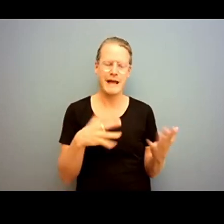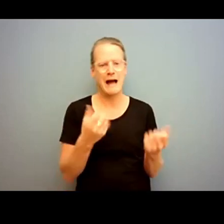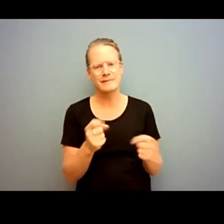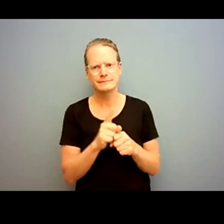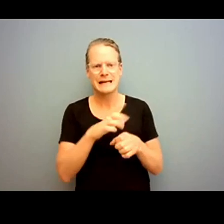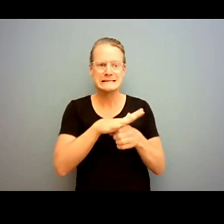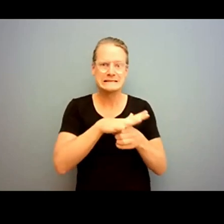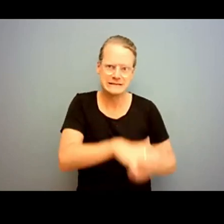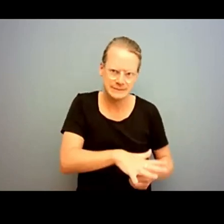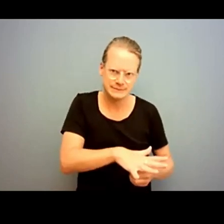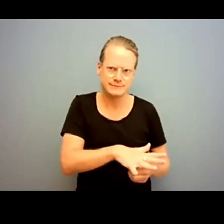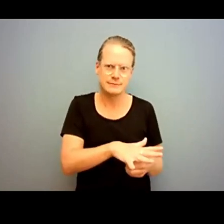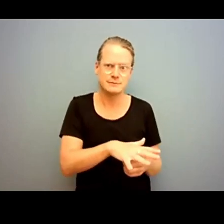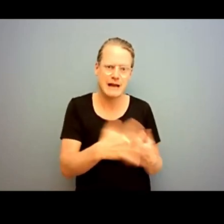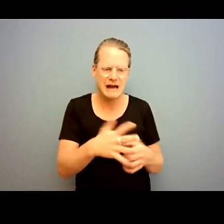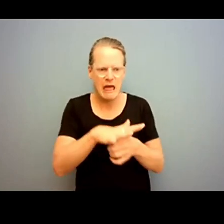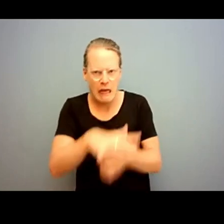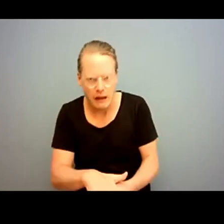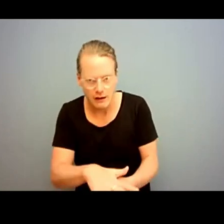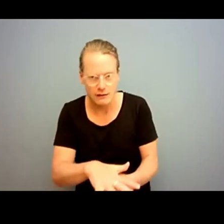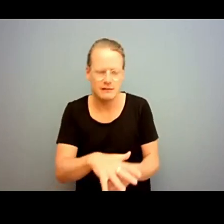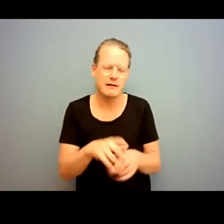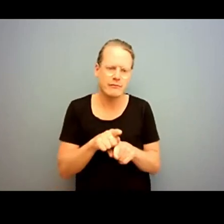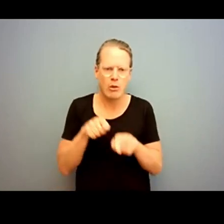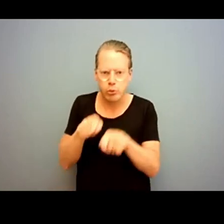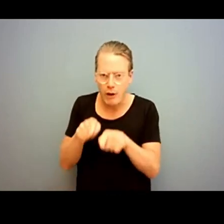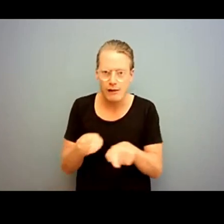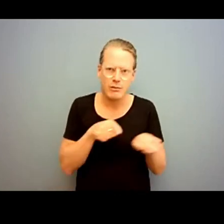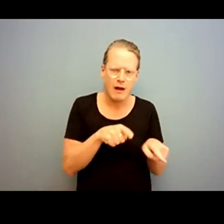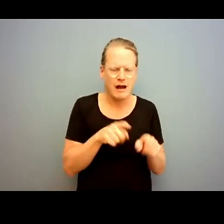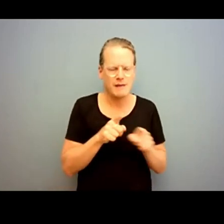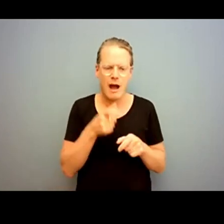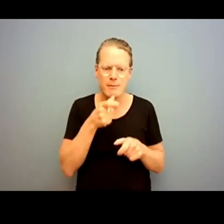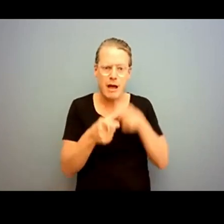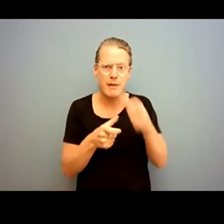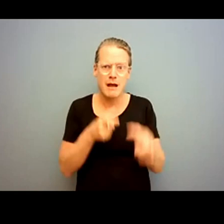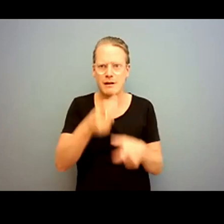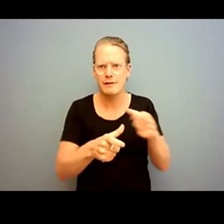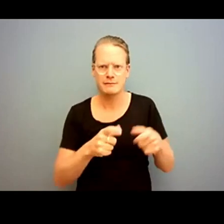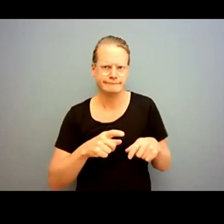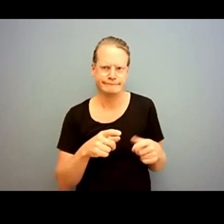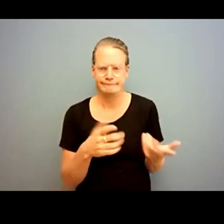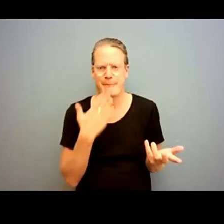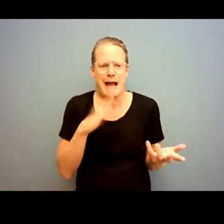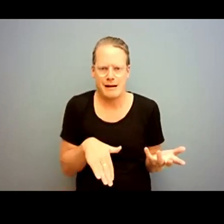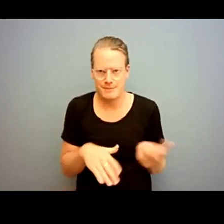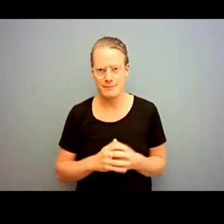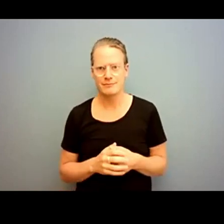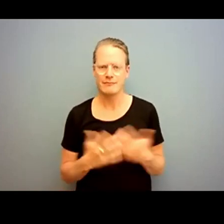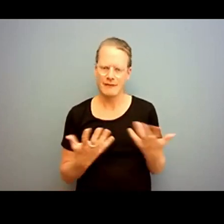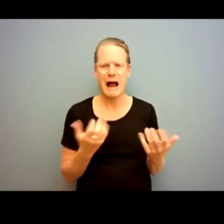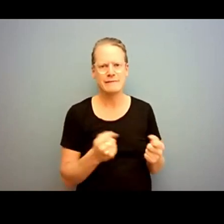and sometimes explicit privileging of one group over the other. This has real